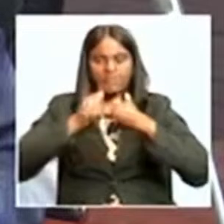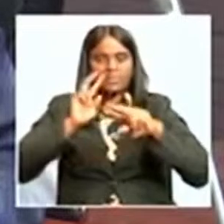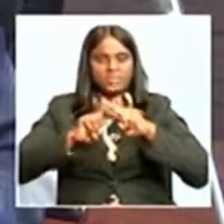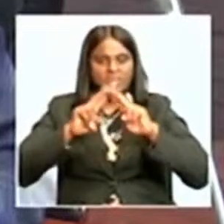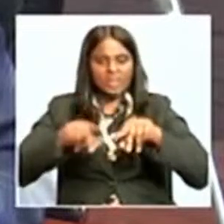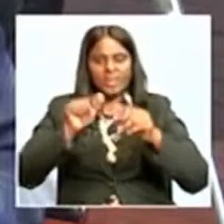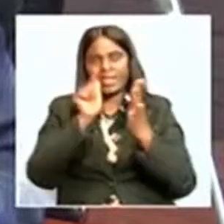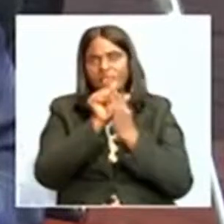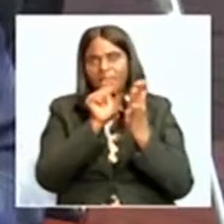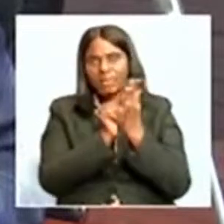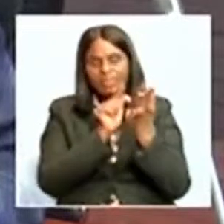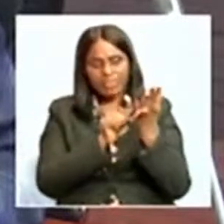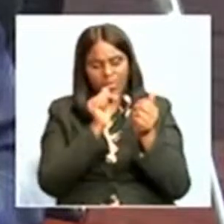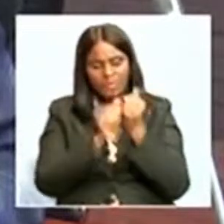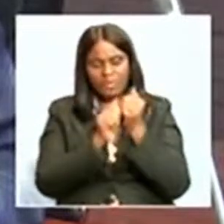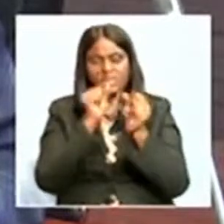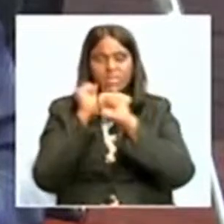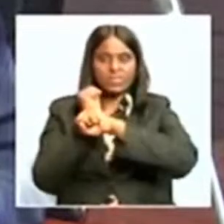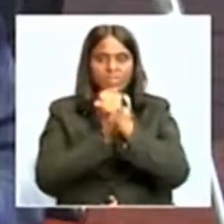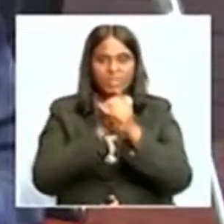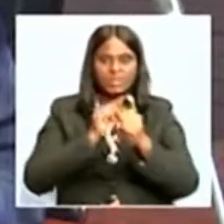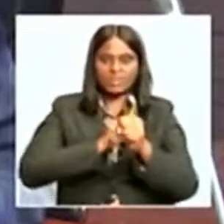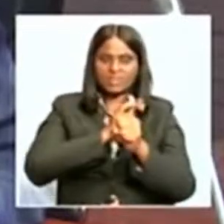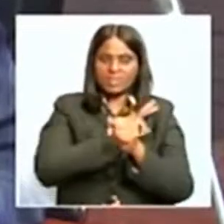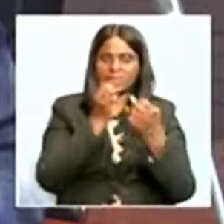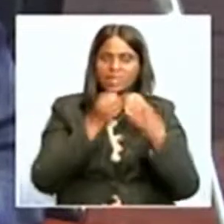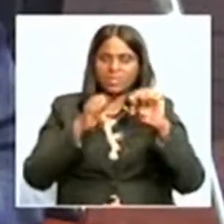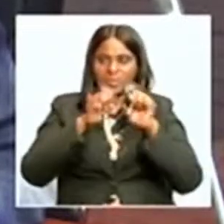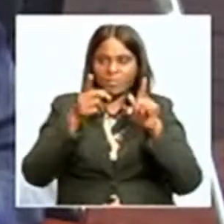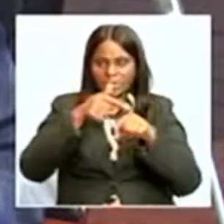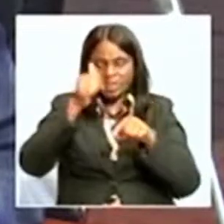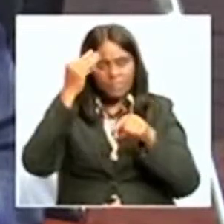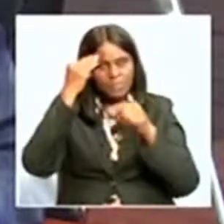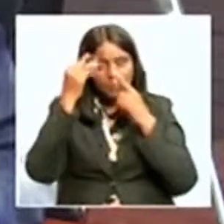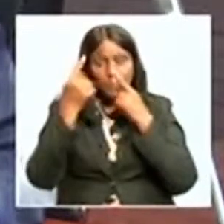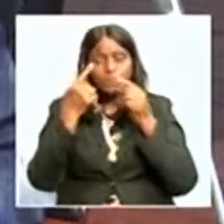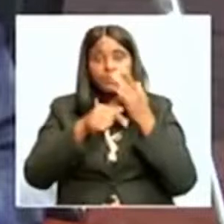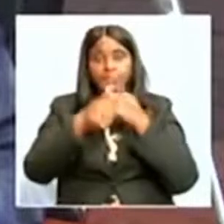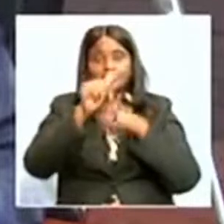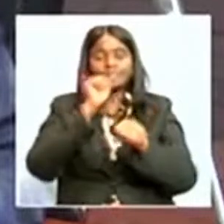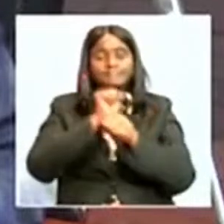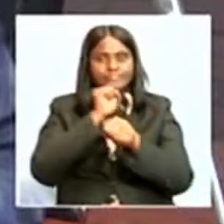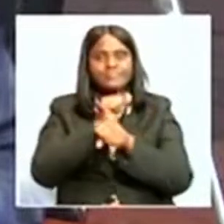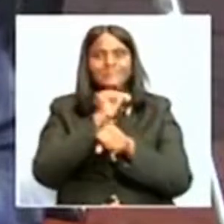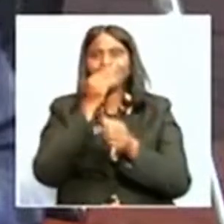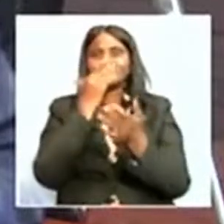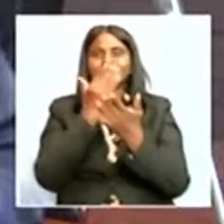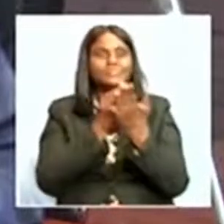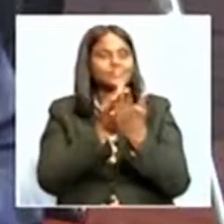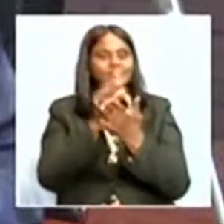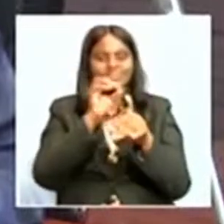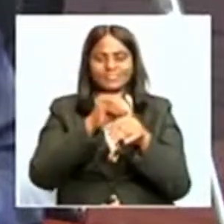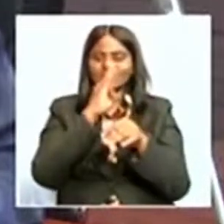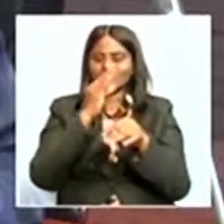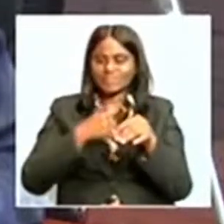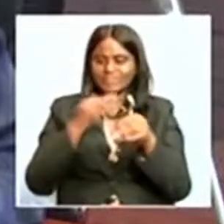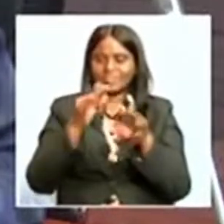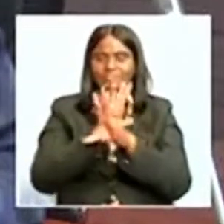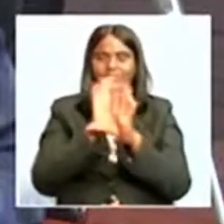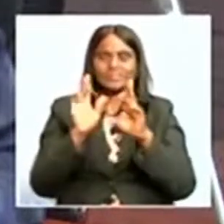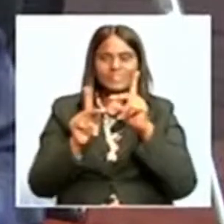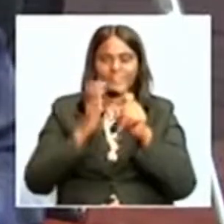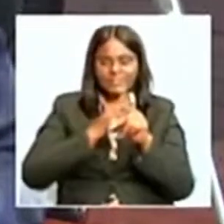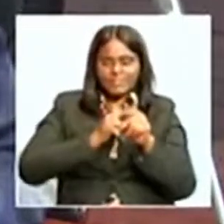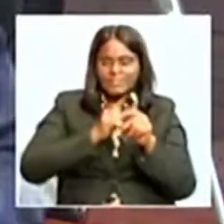a bill that protects staff even when they know that what they are doing is not in good faith on behalf of the Zambian people. So